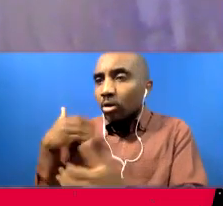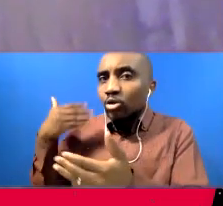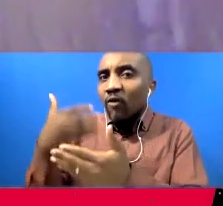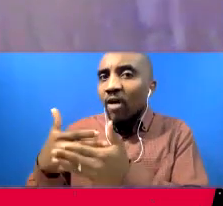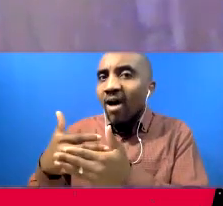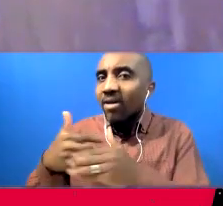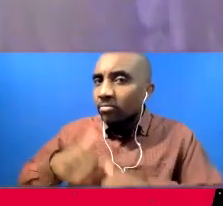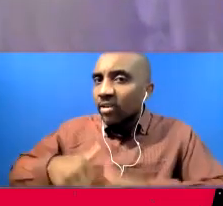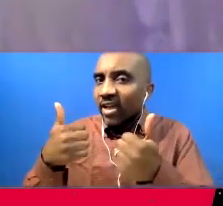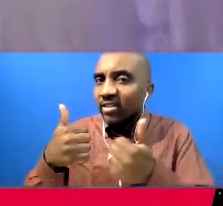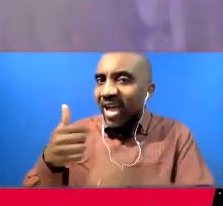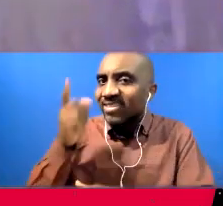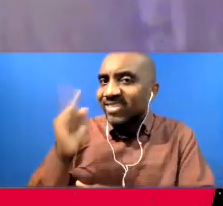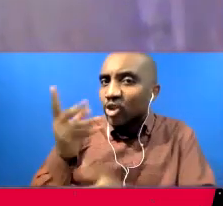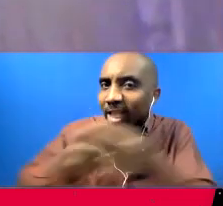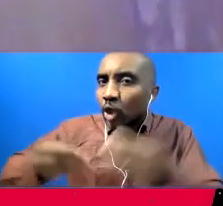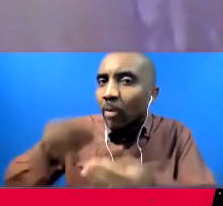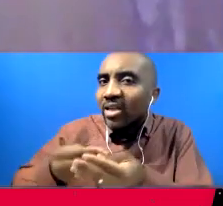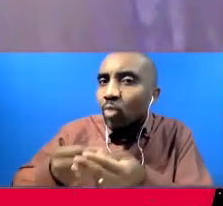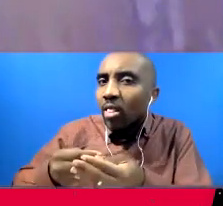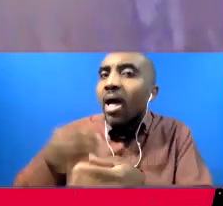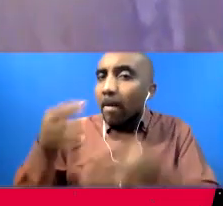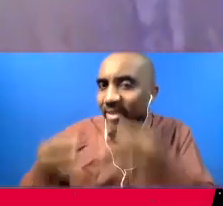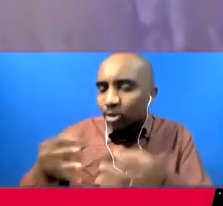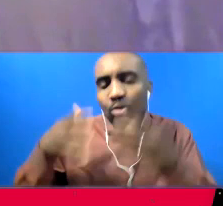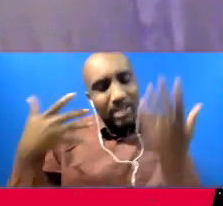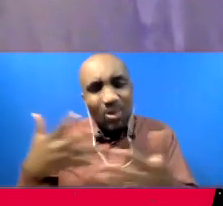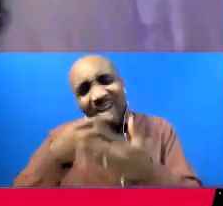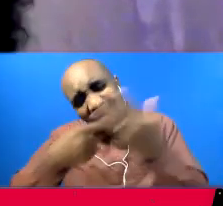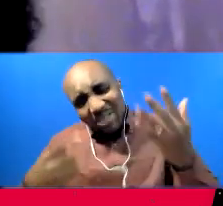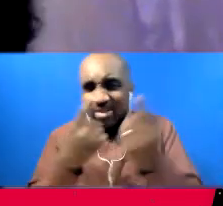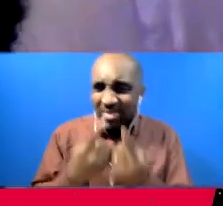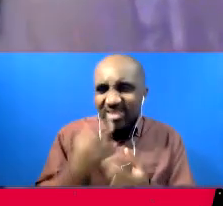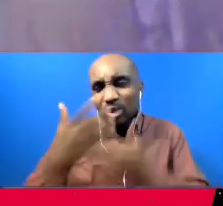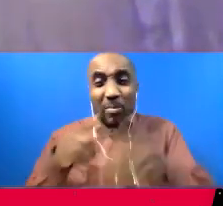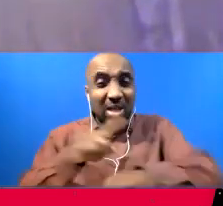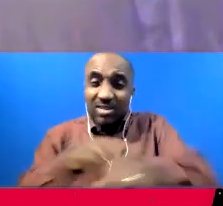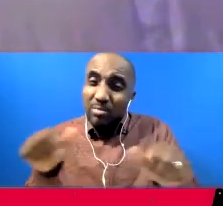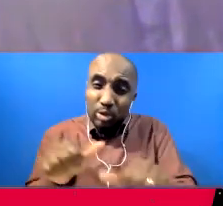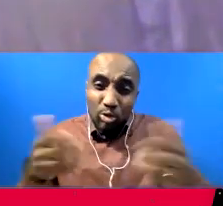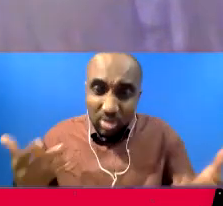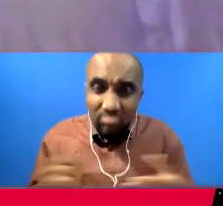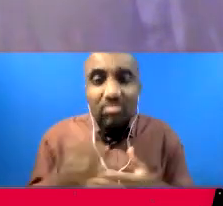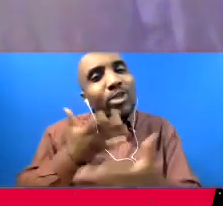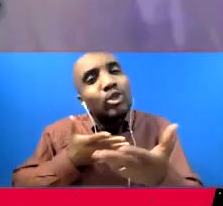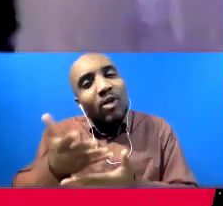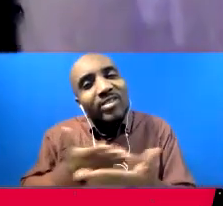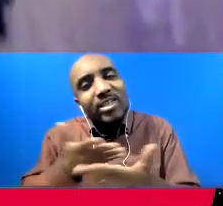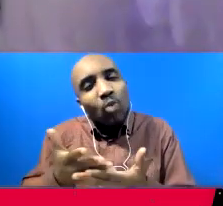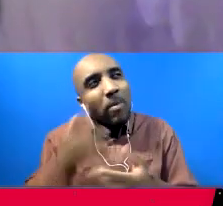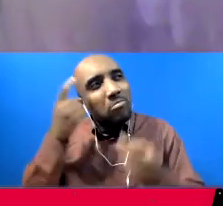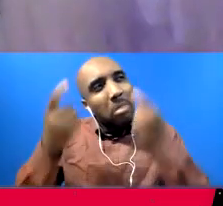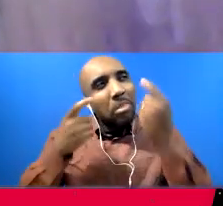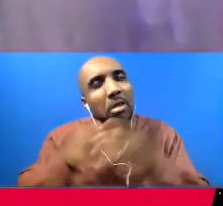I could talk about some of the wins, and I could be here all day. I kind of want to leave some time as well for conversation. But when I